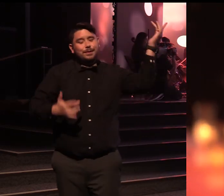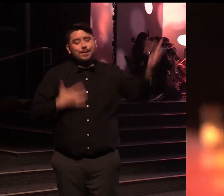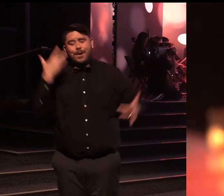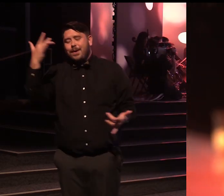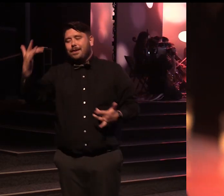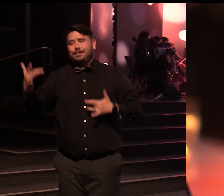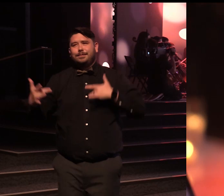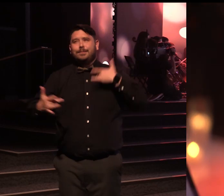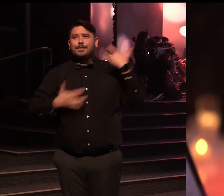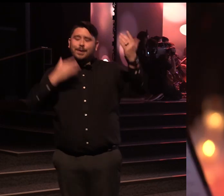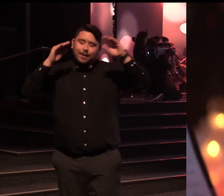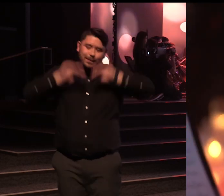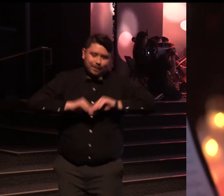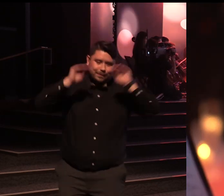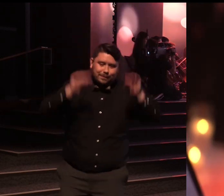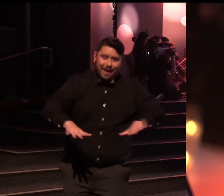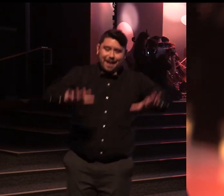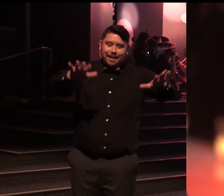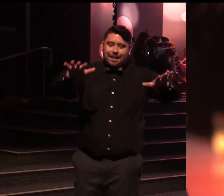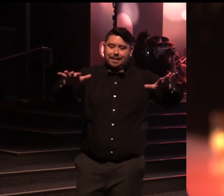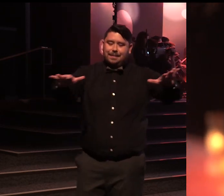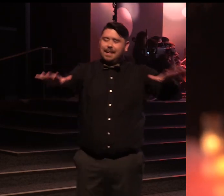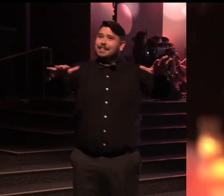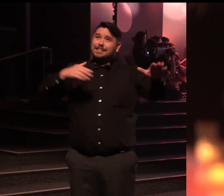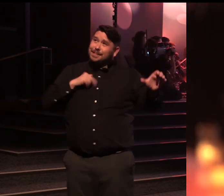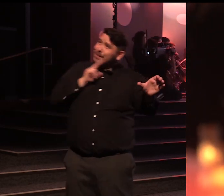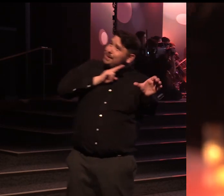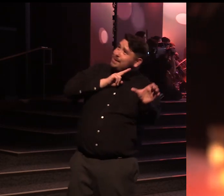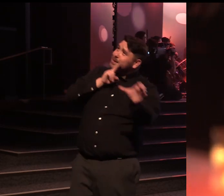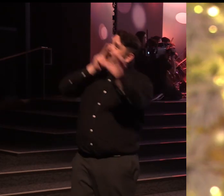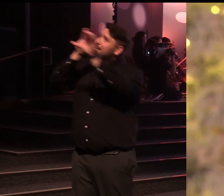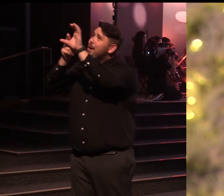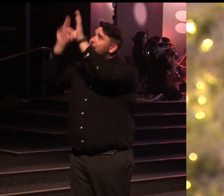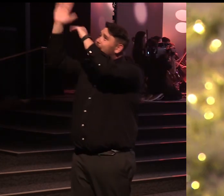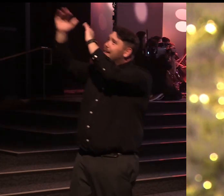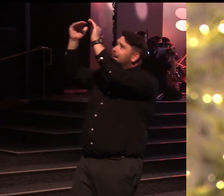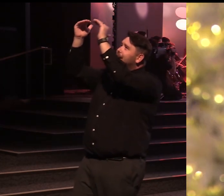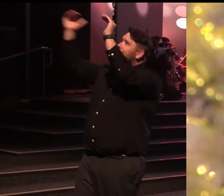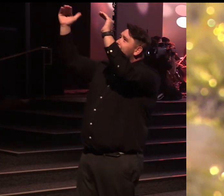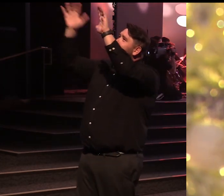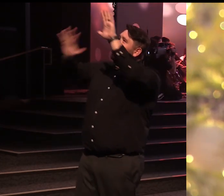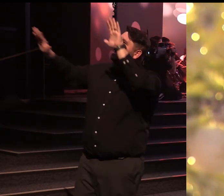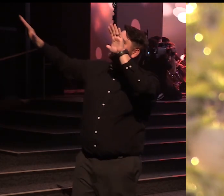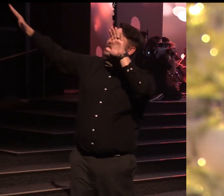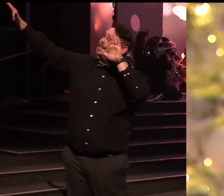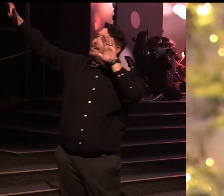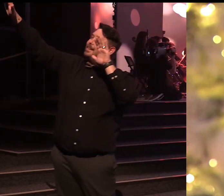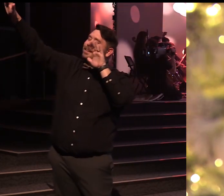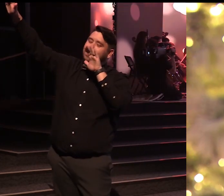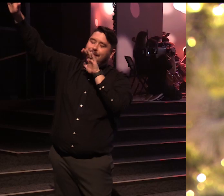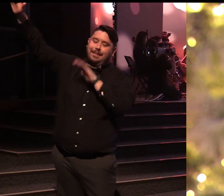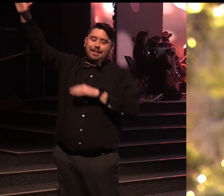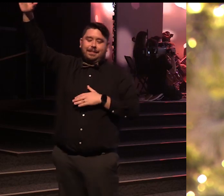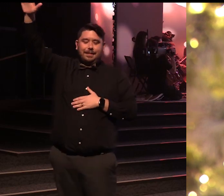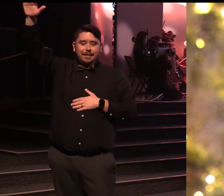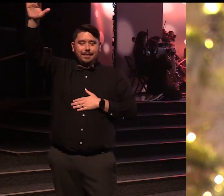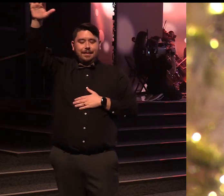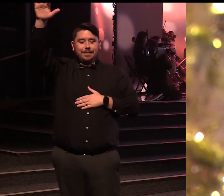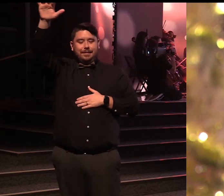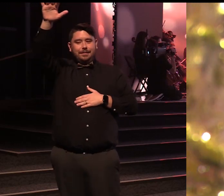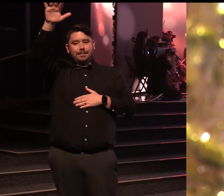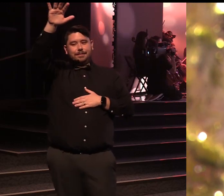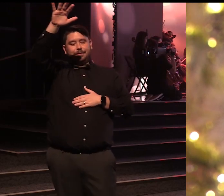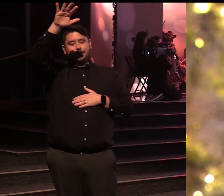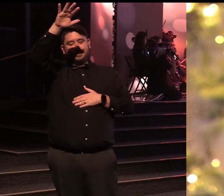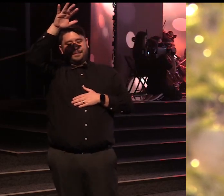Joyful all ye nations arise, join the triumph of